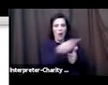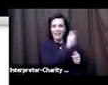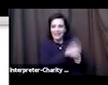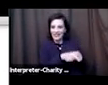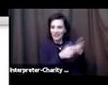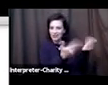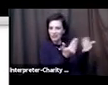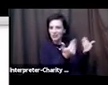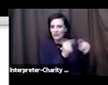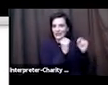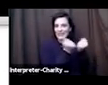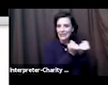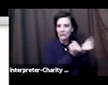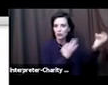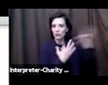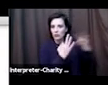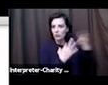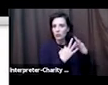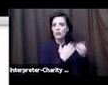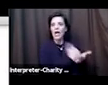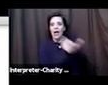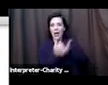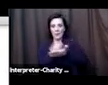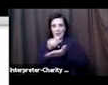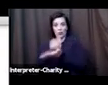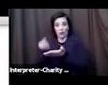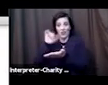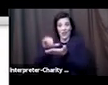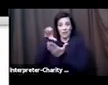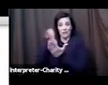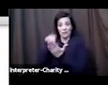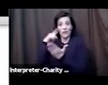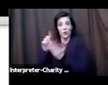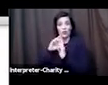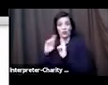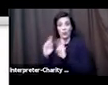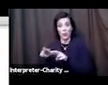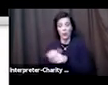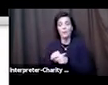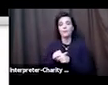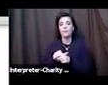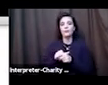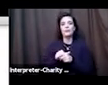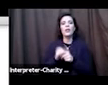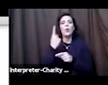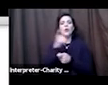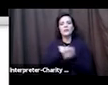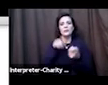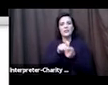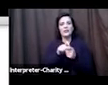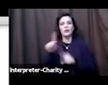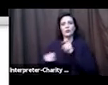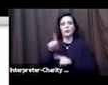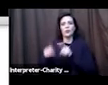of the report, if that makes sense. And before I jump into some of this more stuff, a quick question, because this is very relevant, is how do you